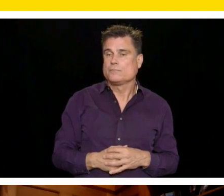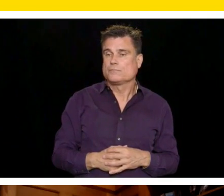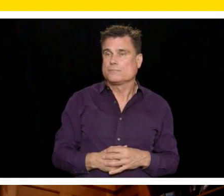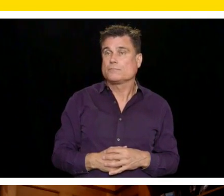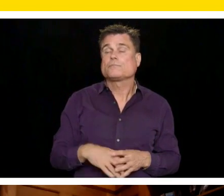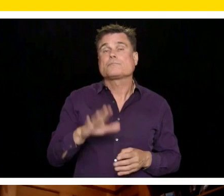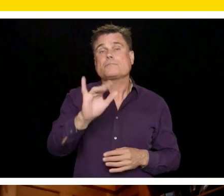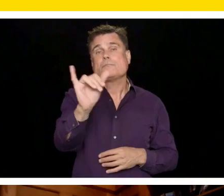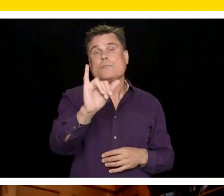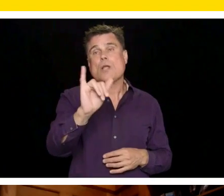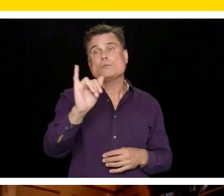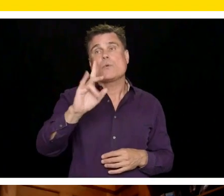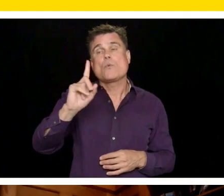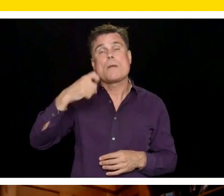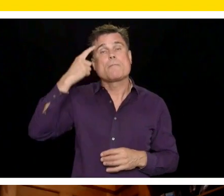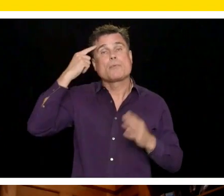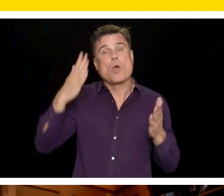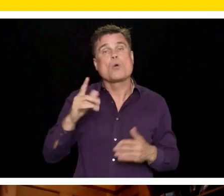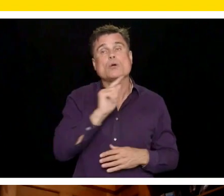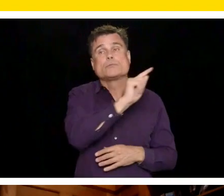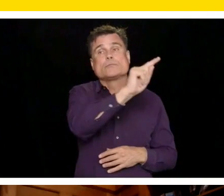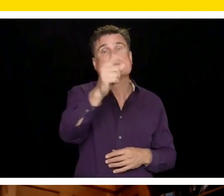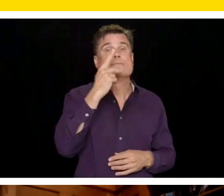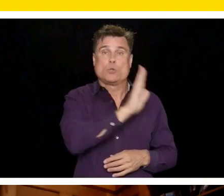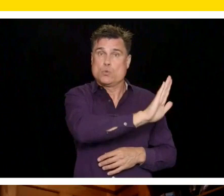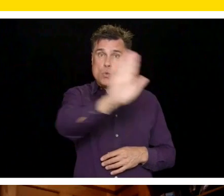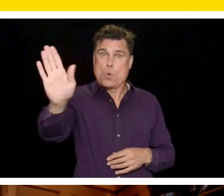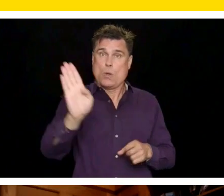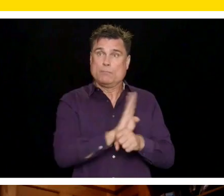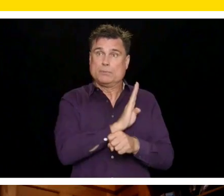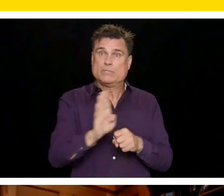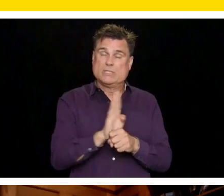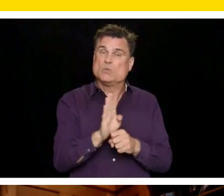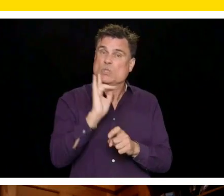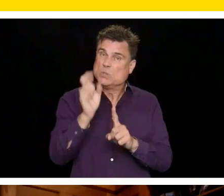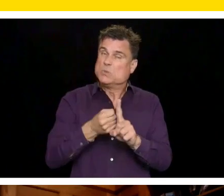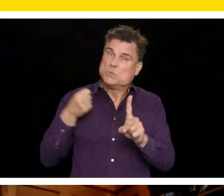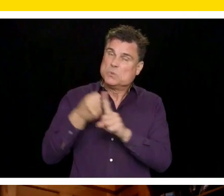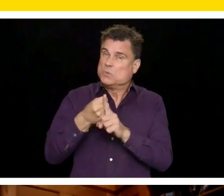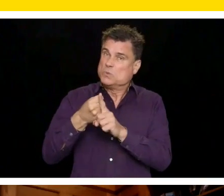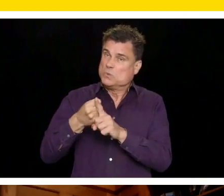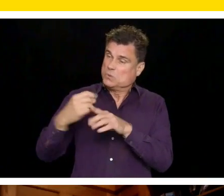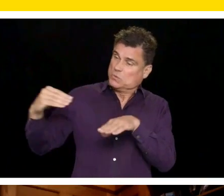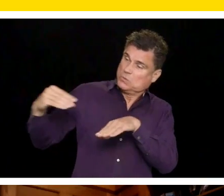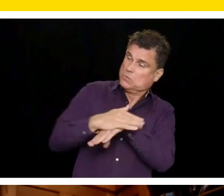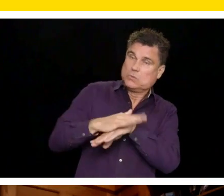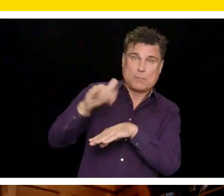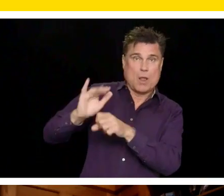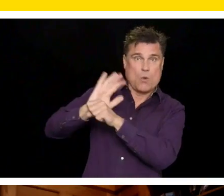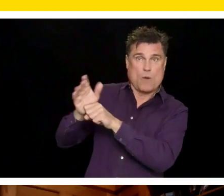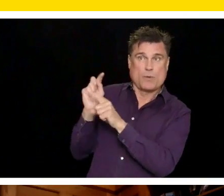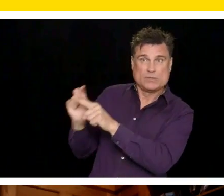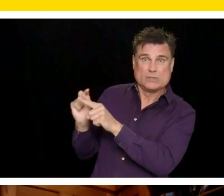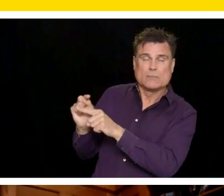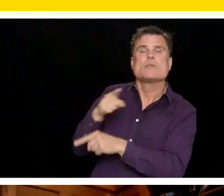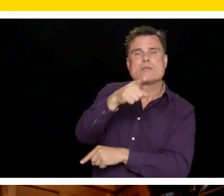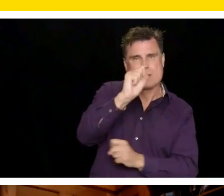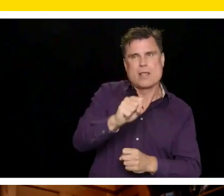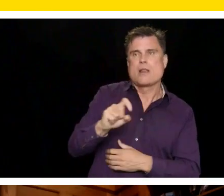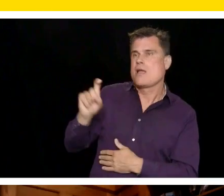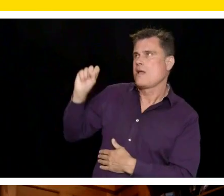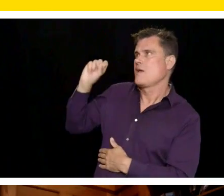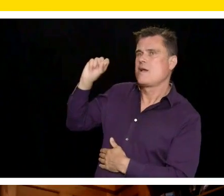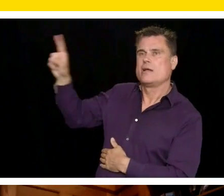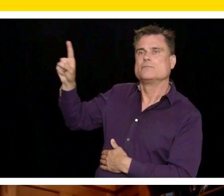eligible for a subsidy of 75% of employee wages for up to 24 weeks, retroactive from